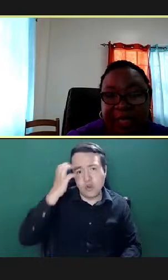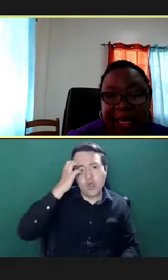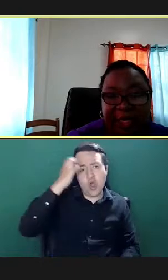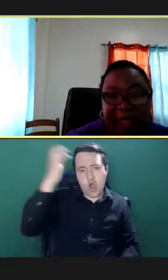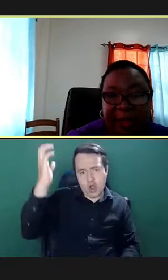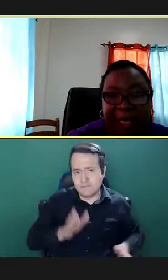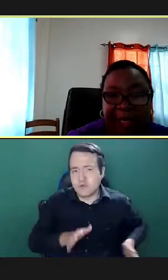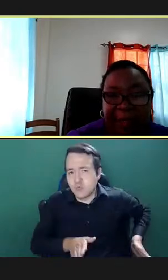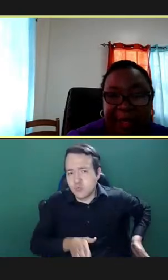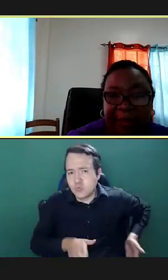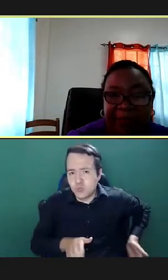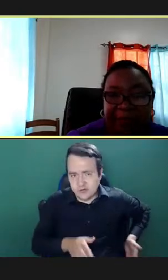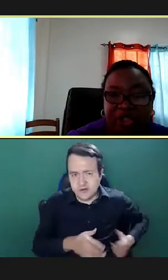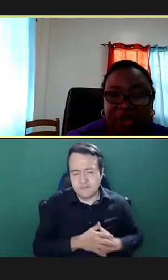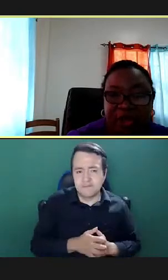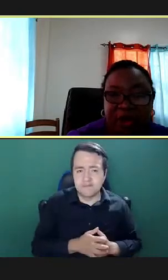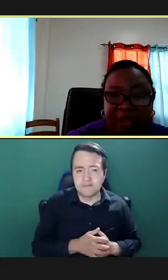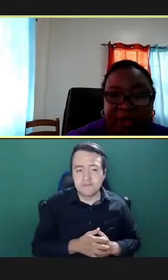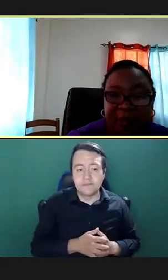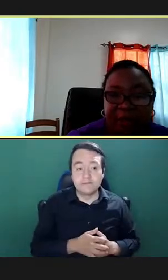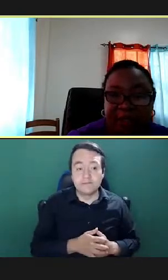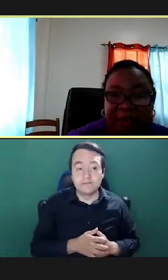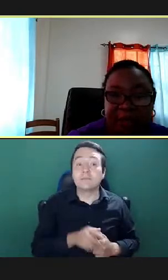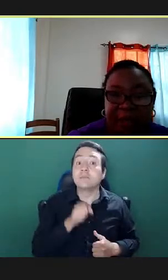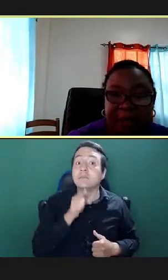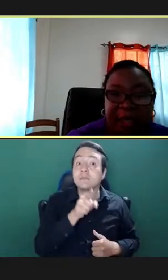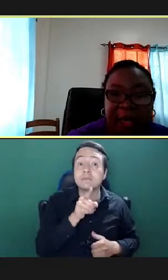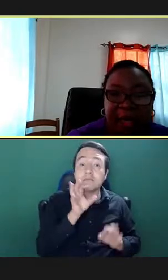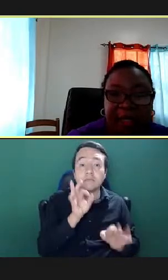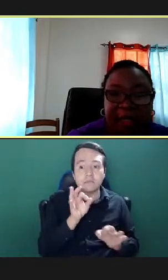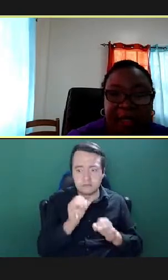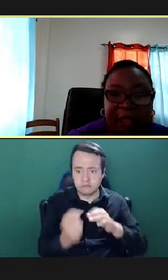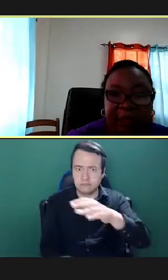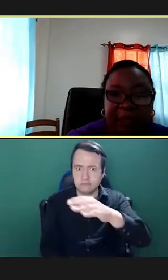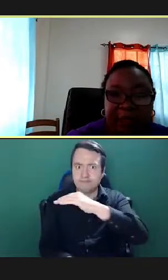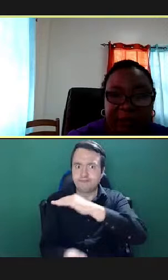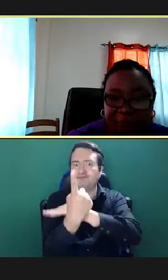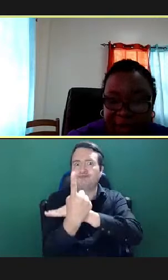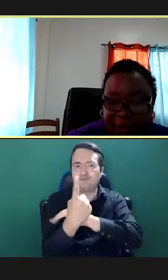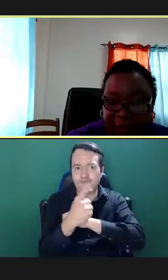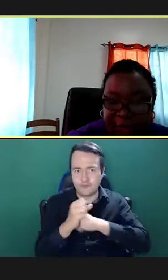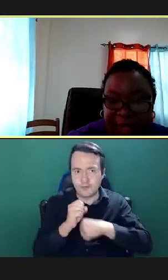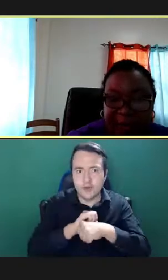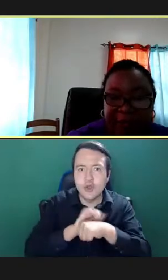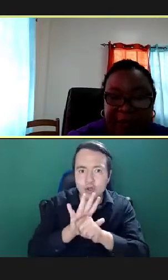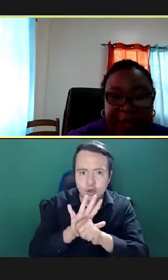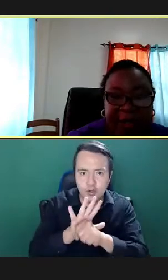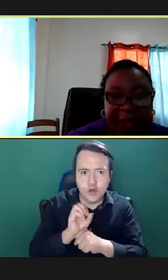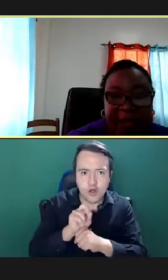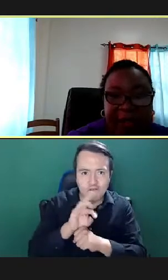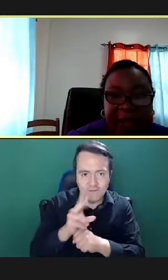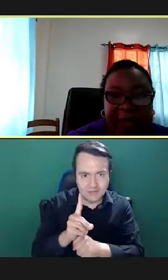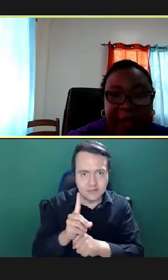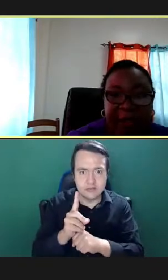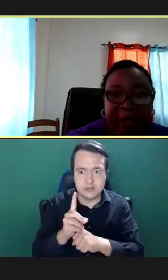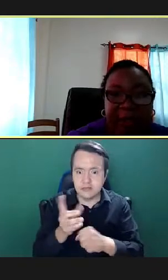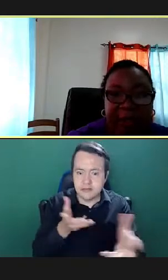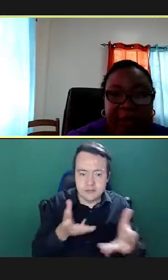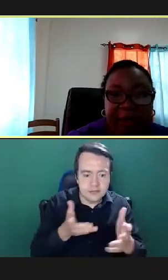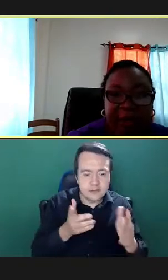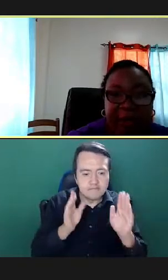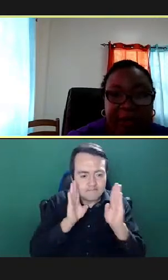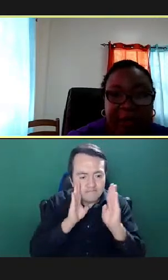the COVID-19 pandemic, and virtual counseling was done, and it is a government of Guyana funded